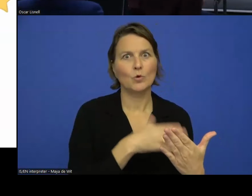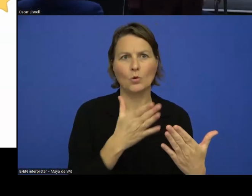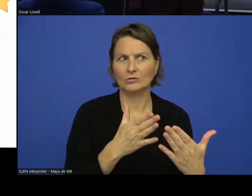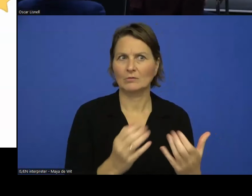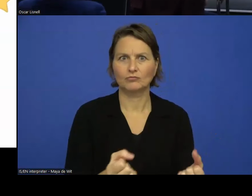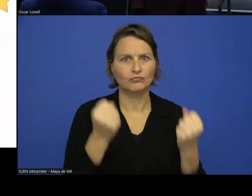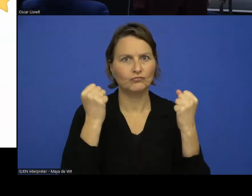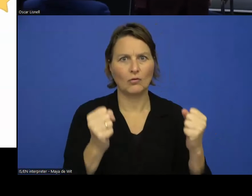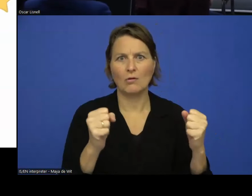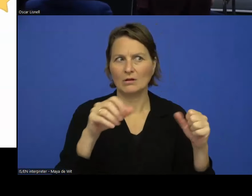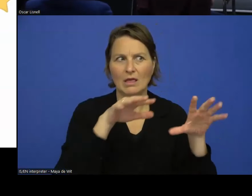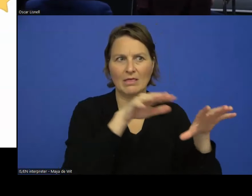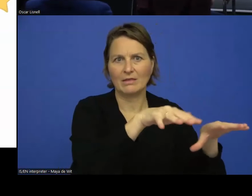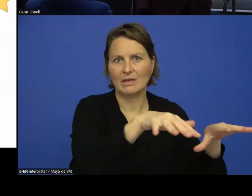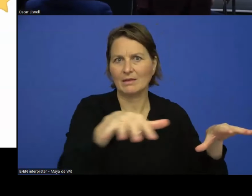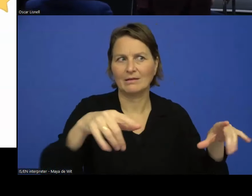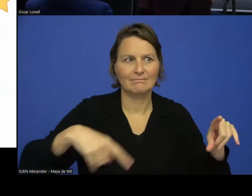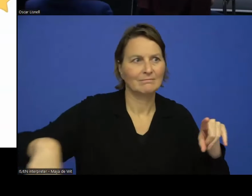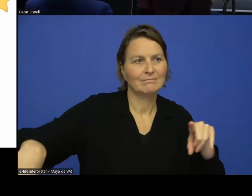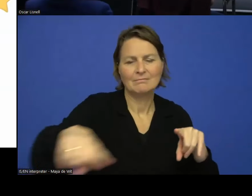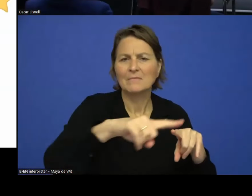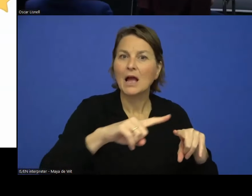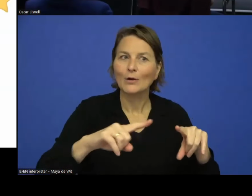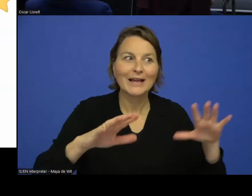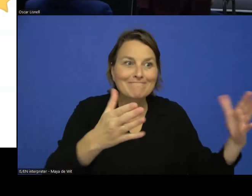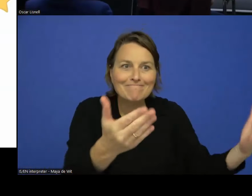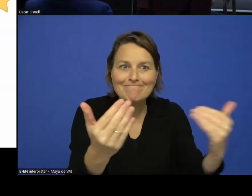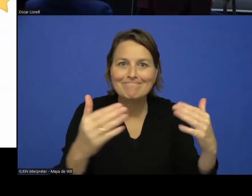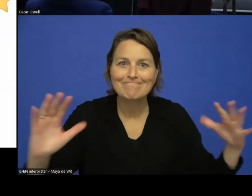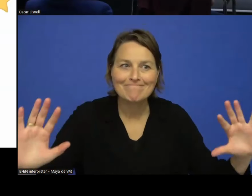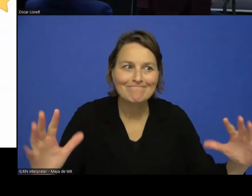can we bring together music as a form of